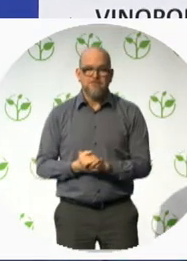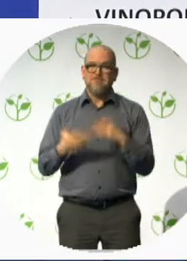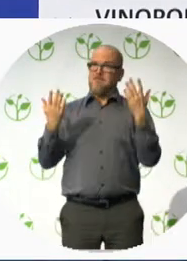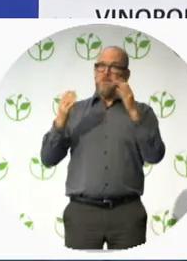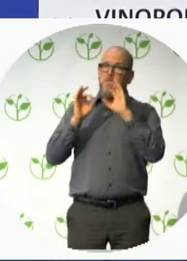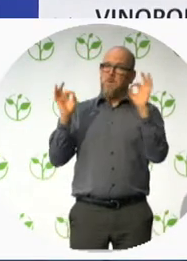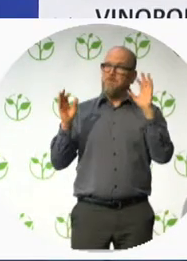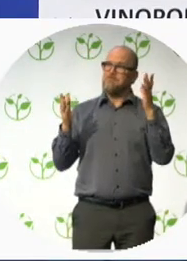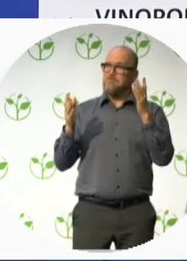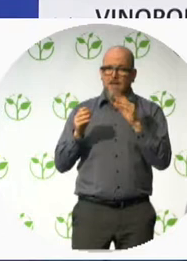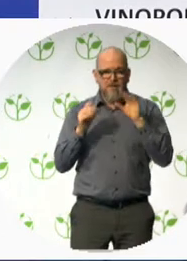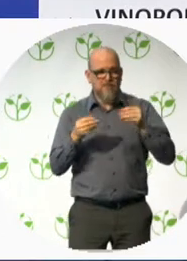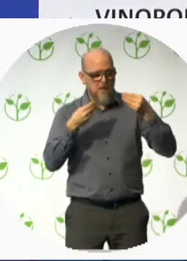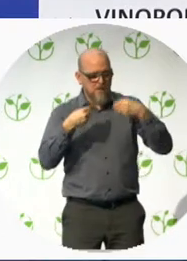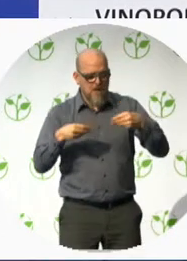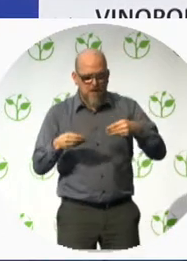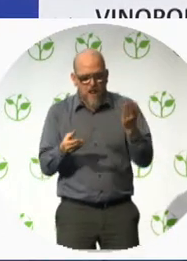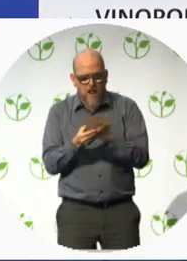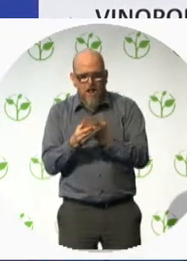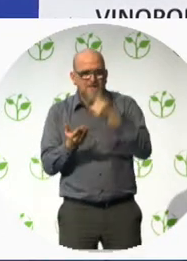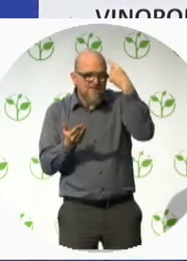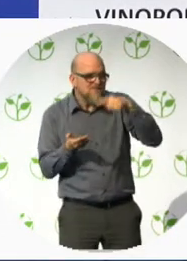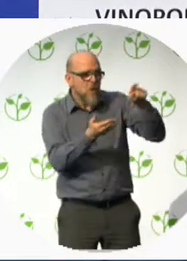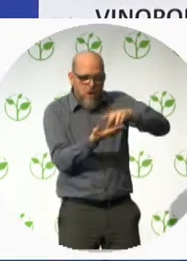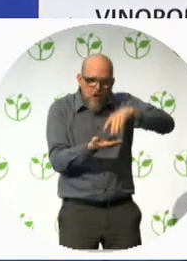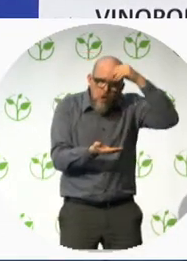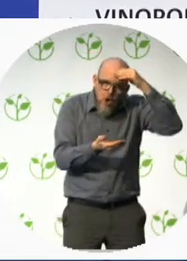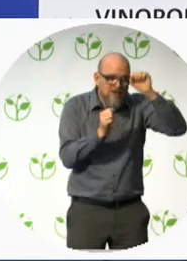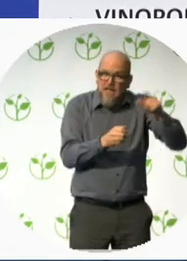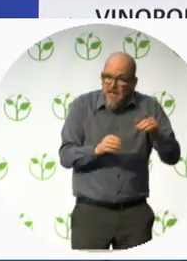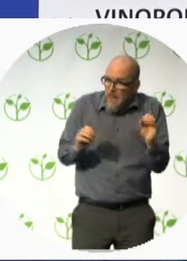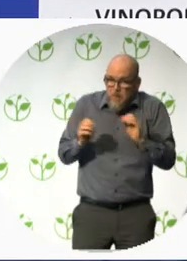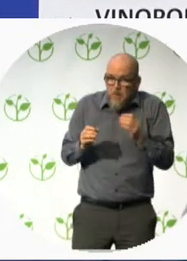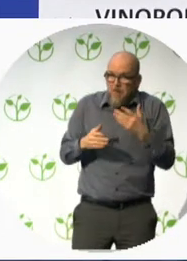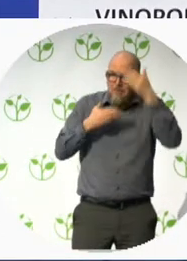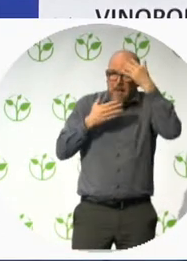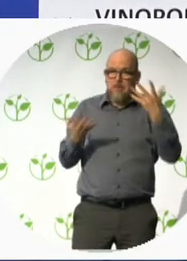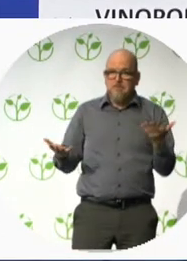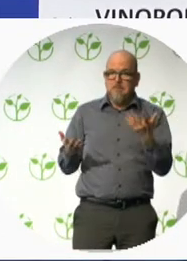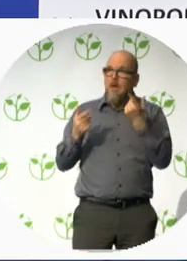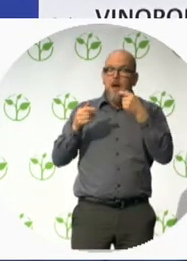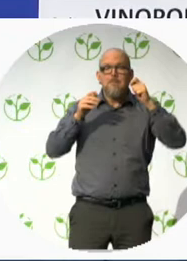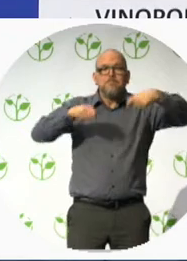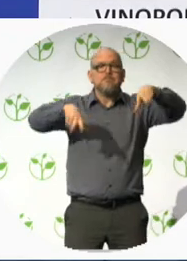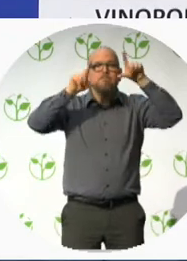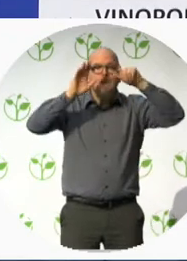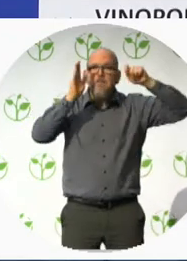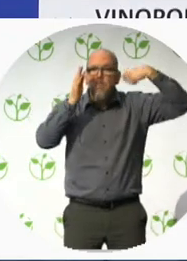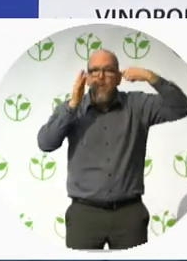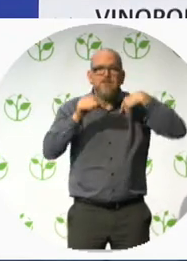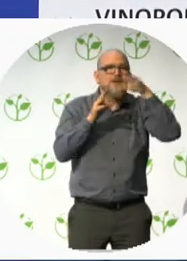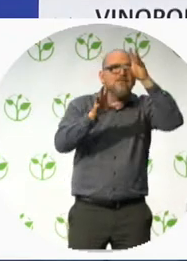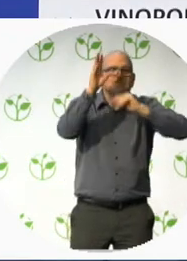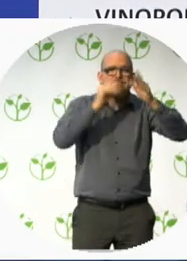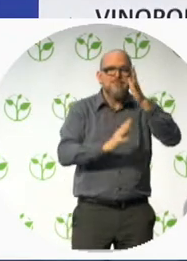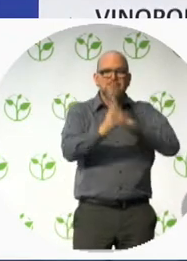software, you can't represent it in text. You have to represent it in video or animation or graphics.